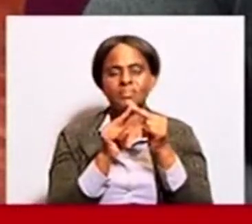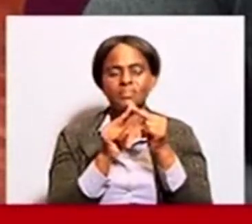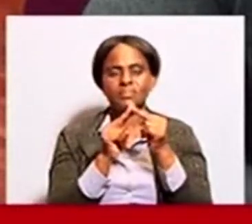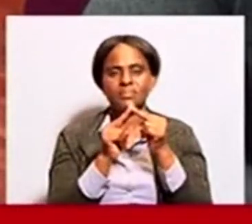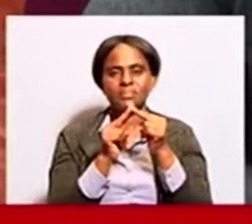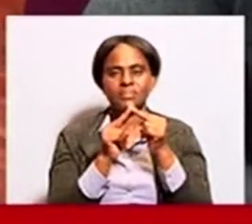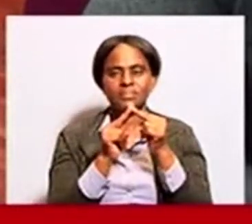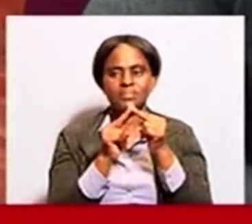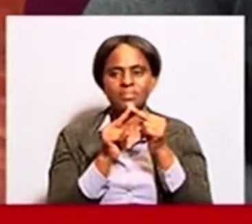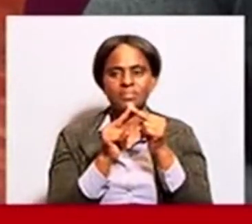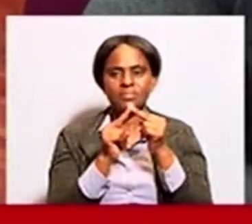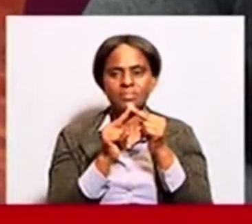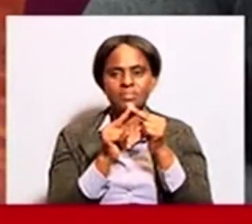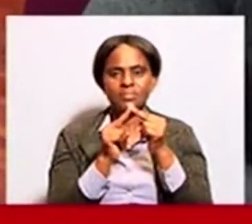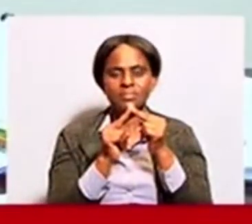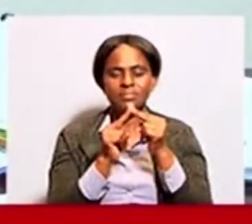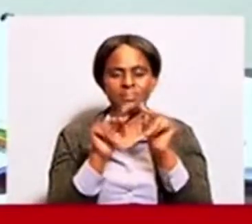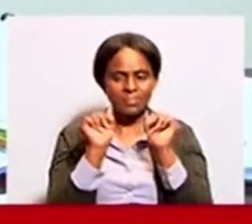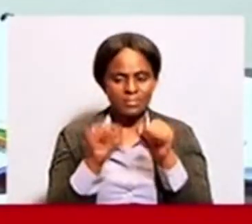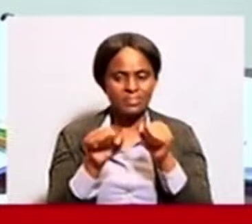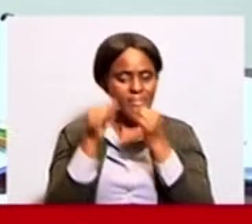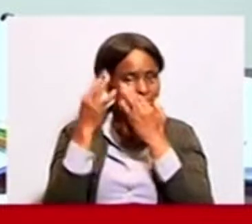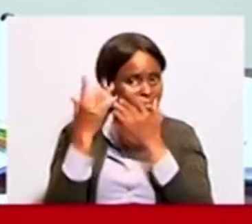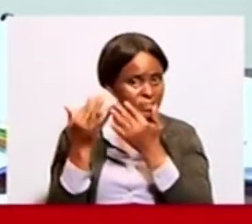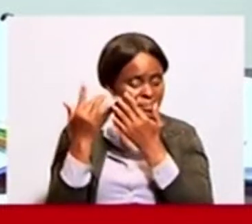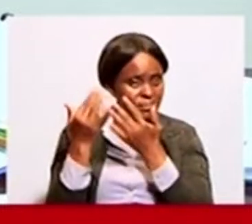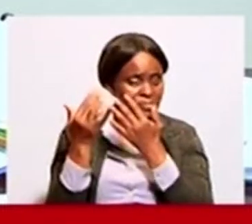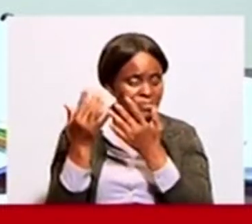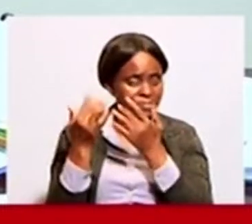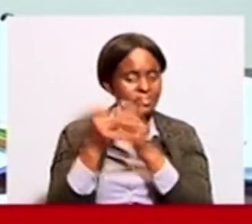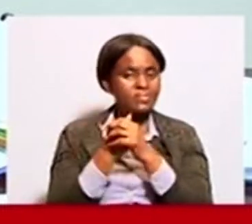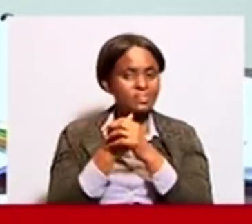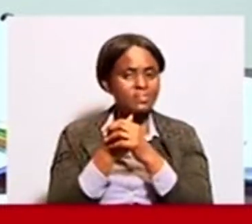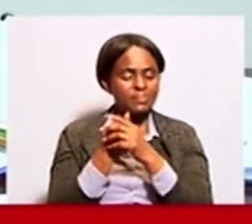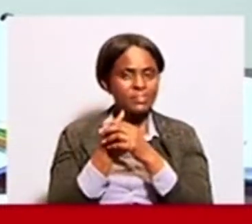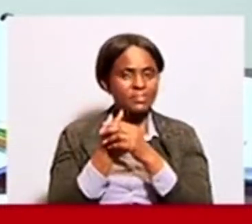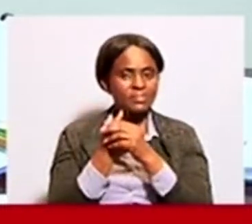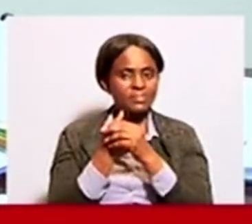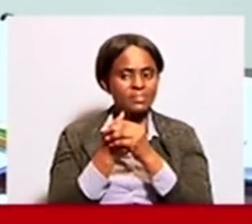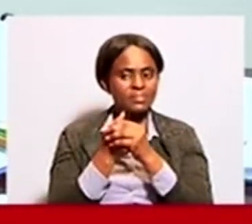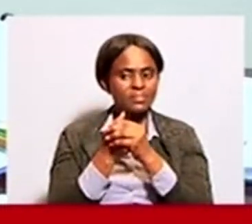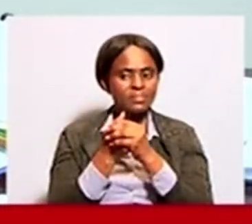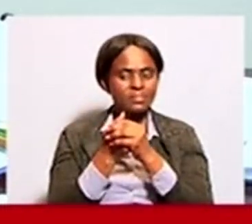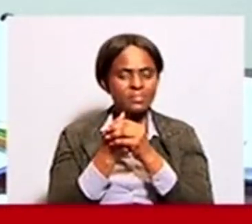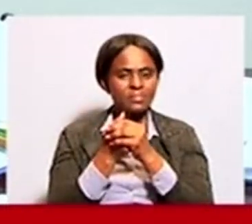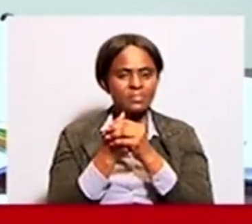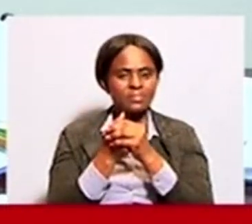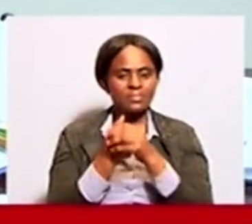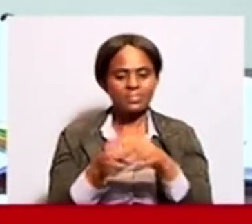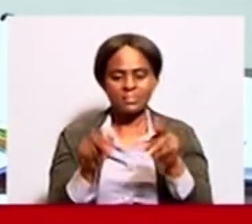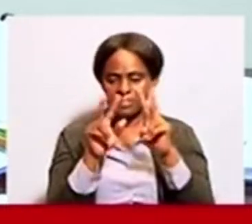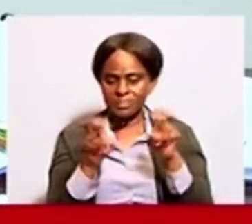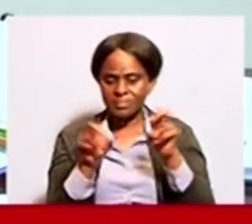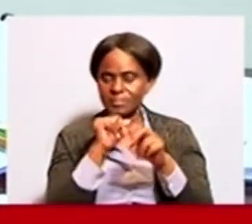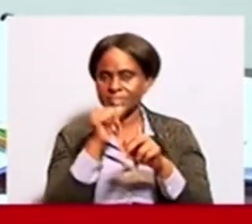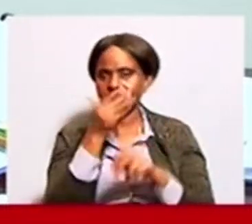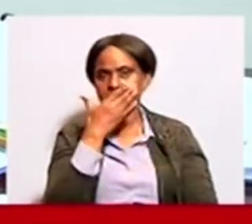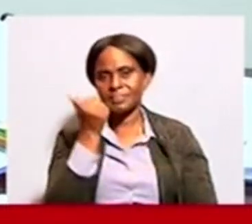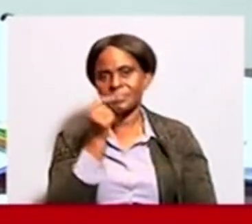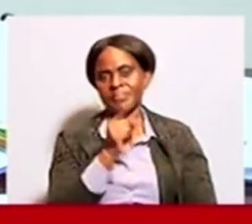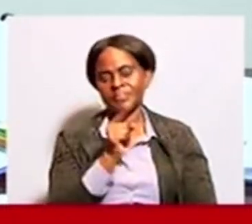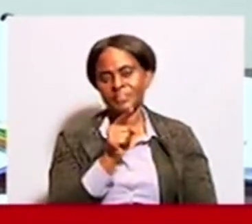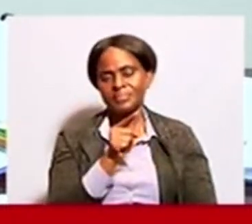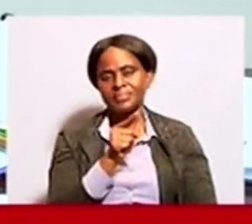the best. That one I would wish you don't mention that your best. Yeah, that you did your best is not the best.